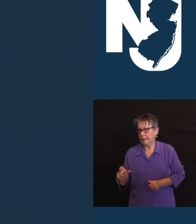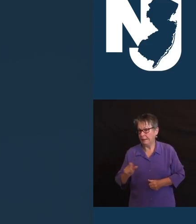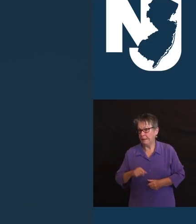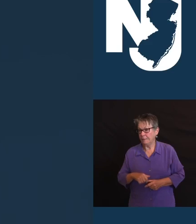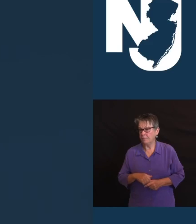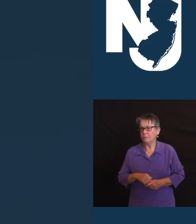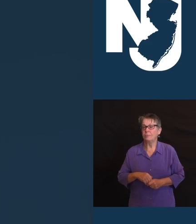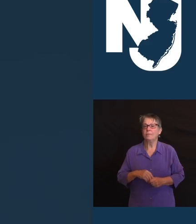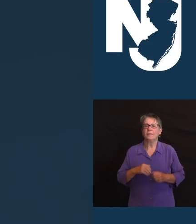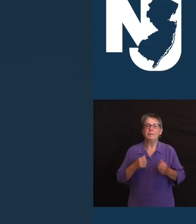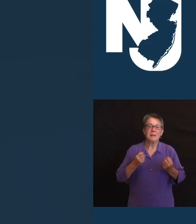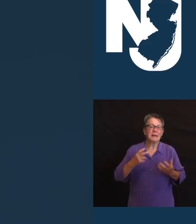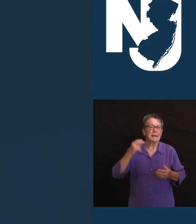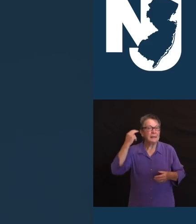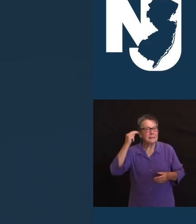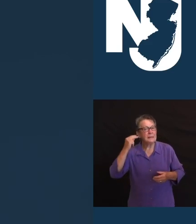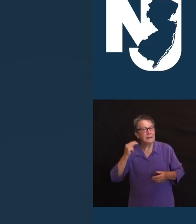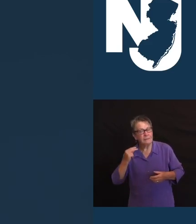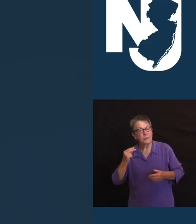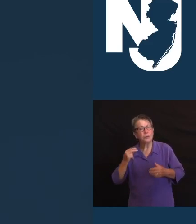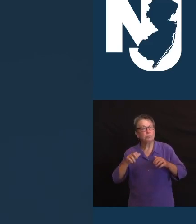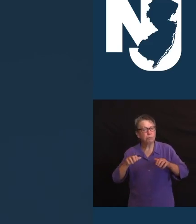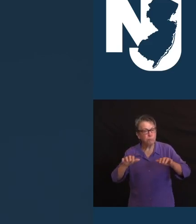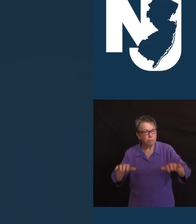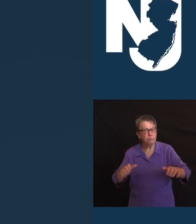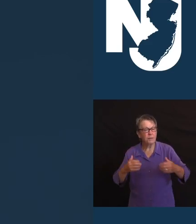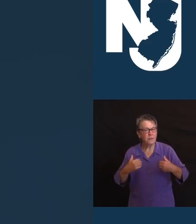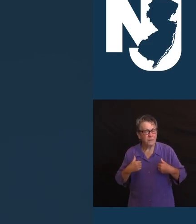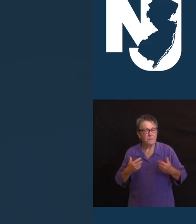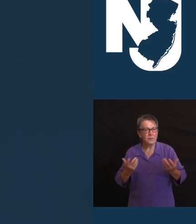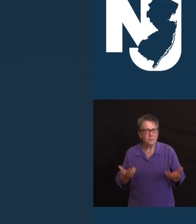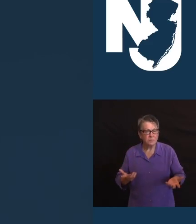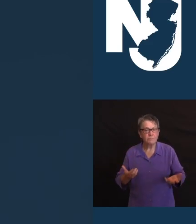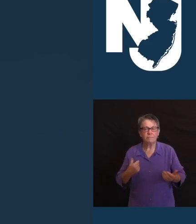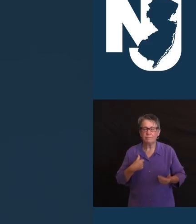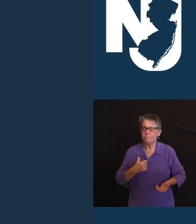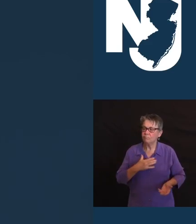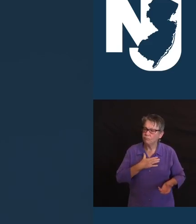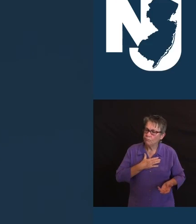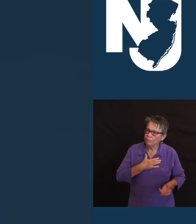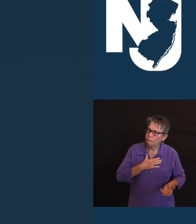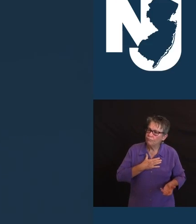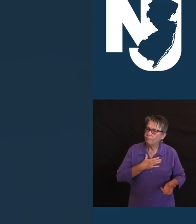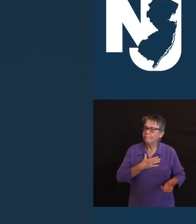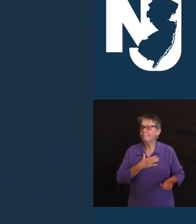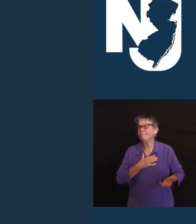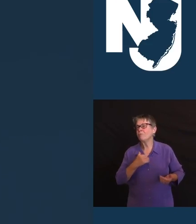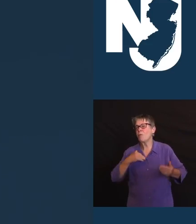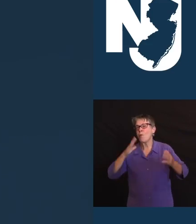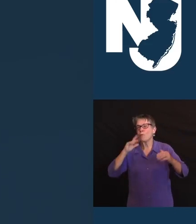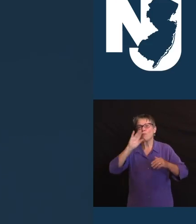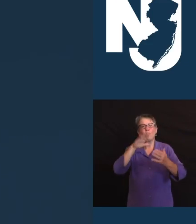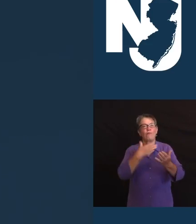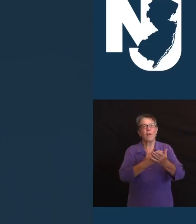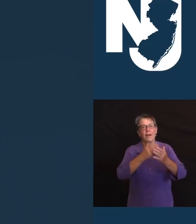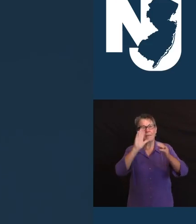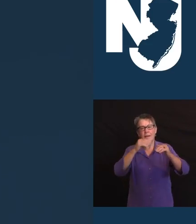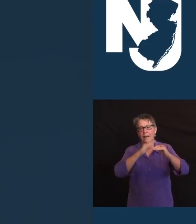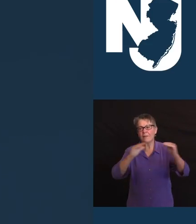Italy. We certainly hope Francesca has found that special place in heaven. May God bless and watch over her and her loved